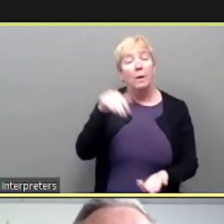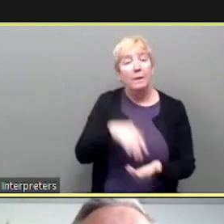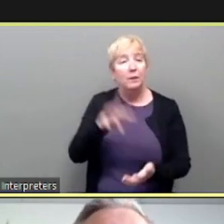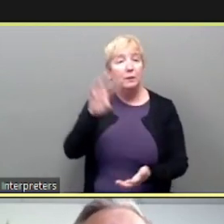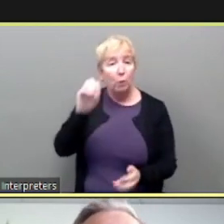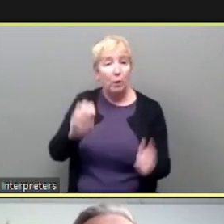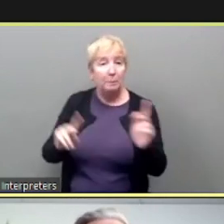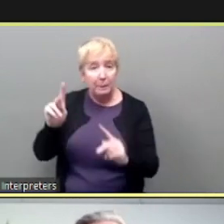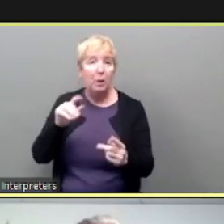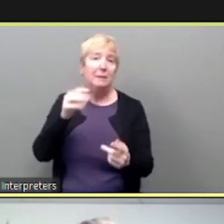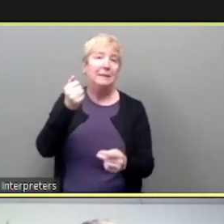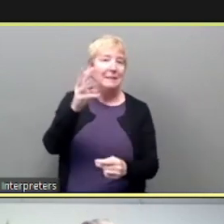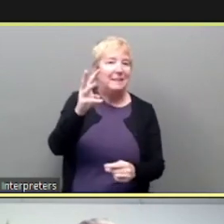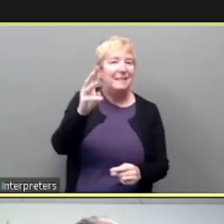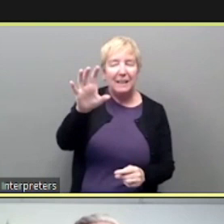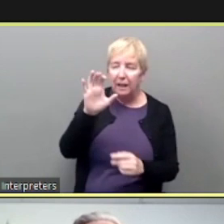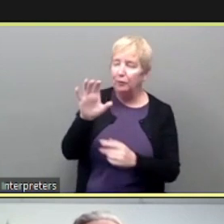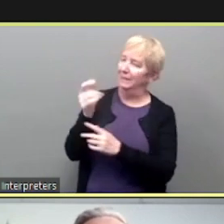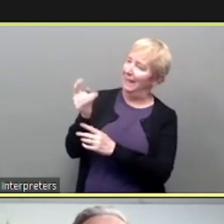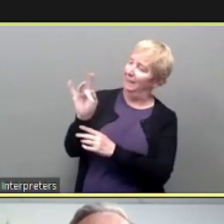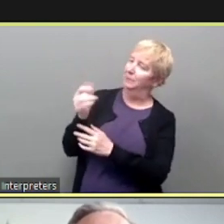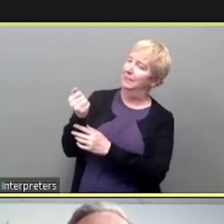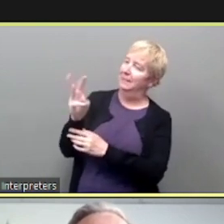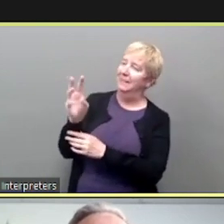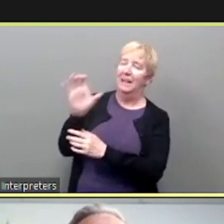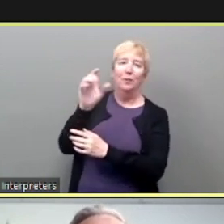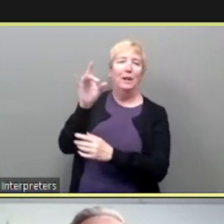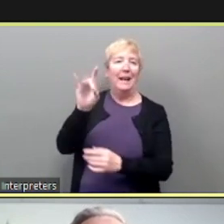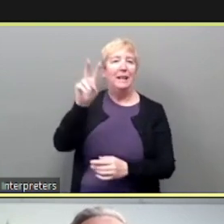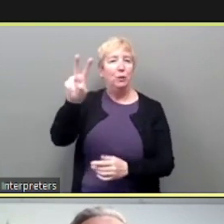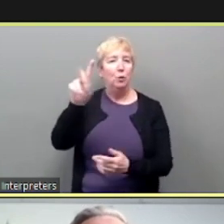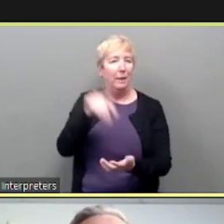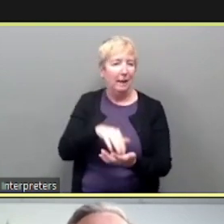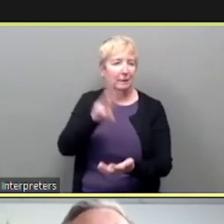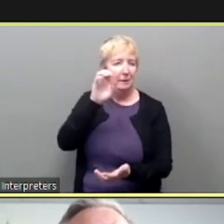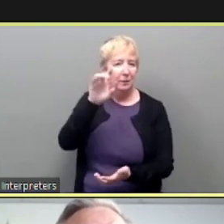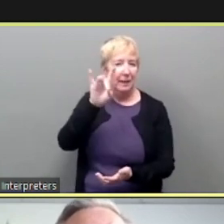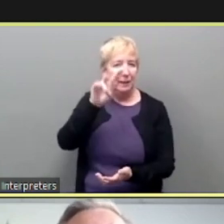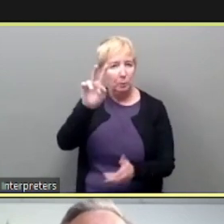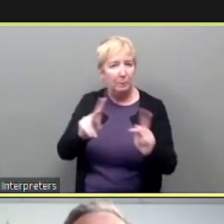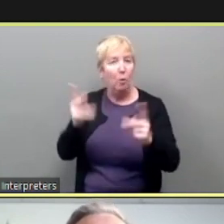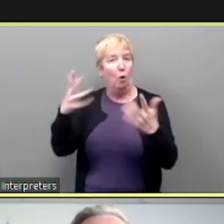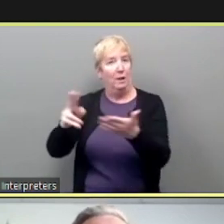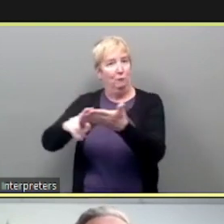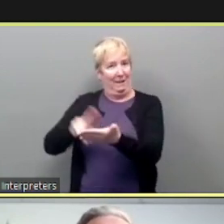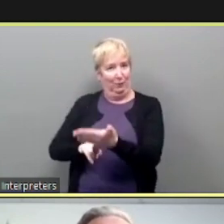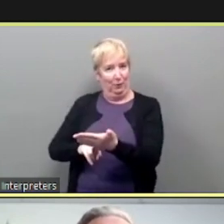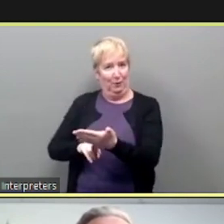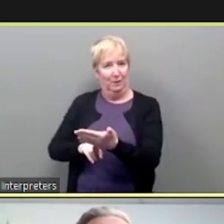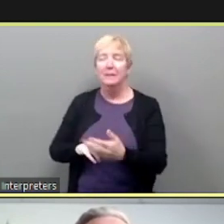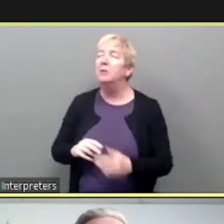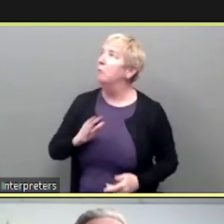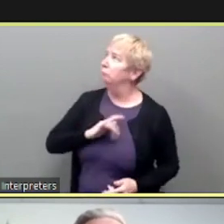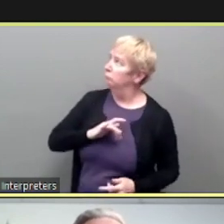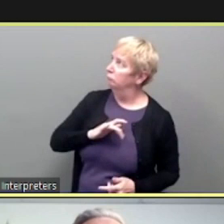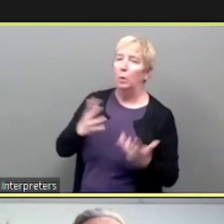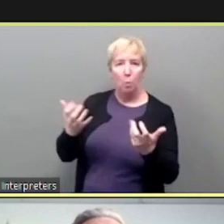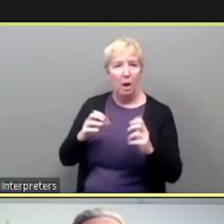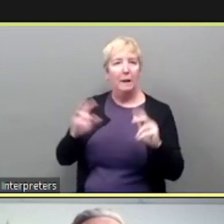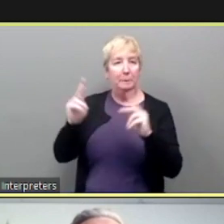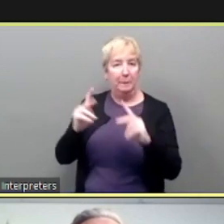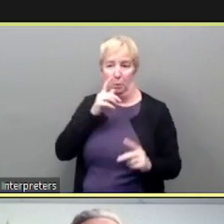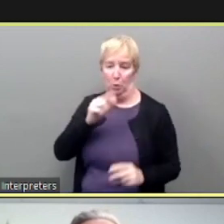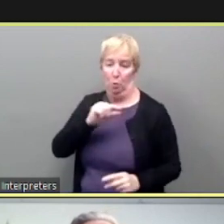word out, we're only scratching about 1/3 of the potential cases. We'd like everybody who's eligible